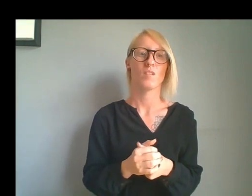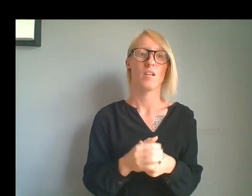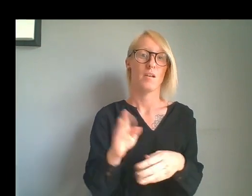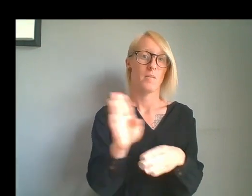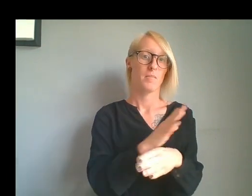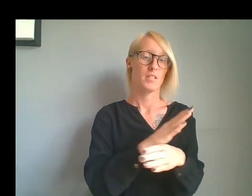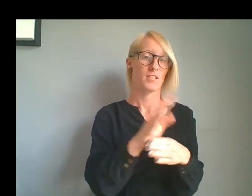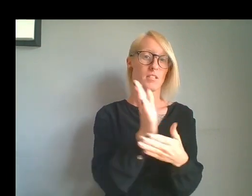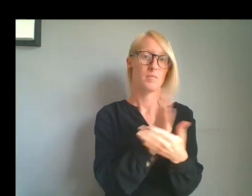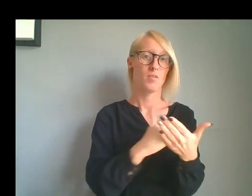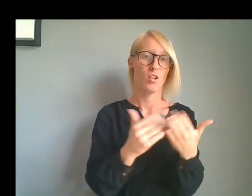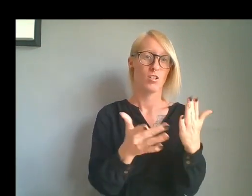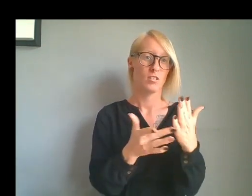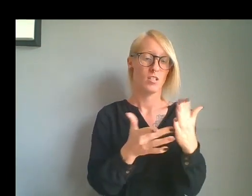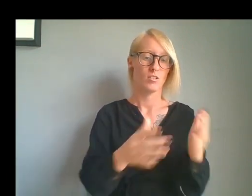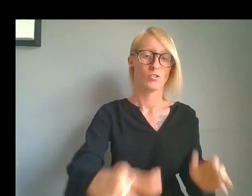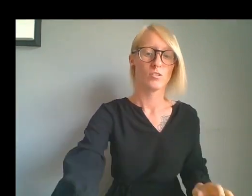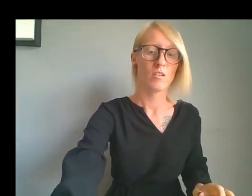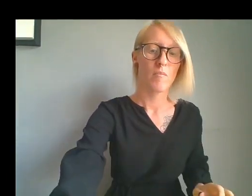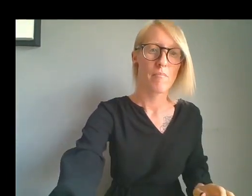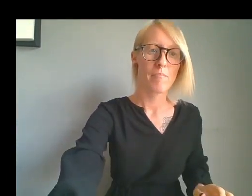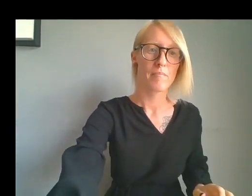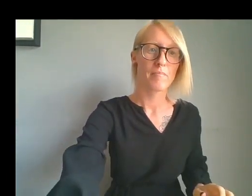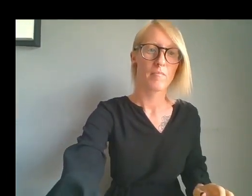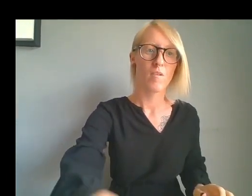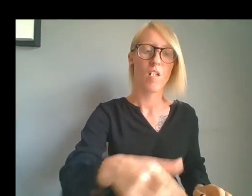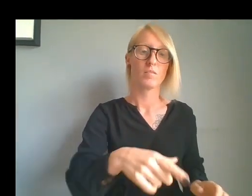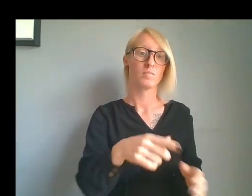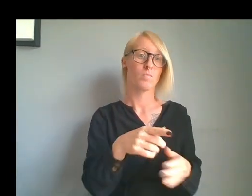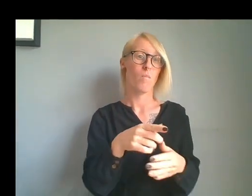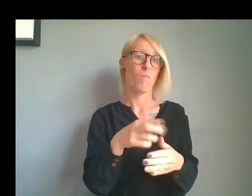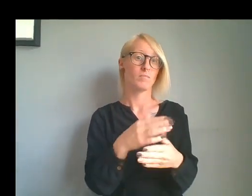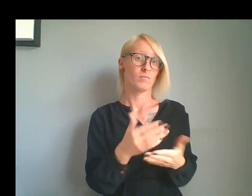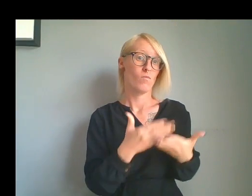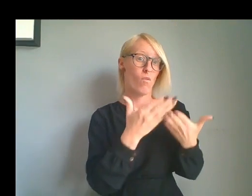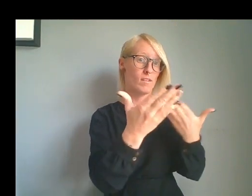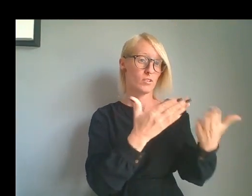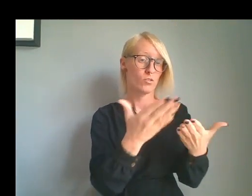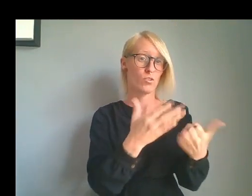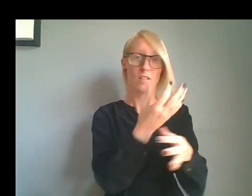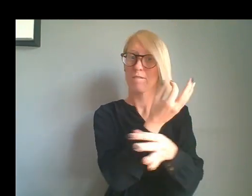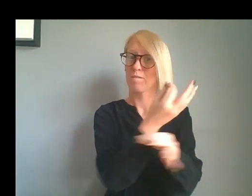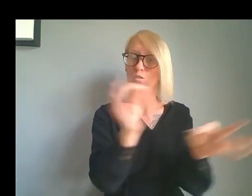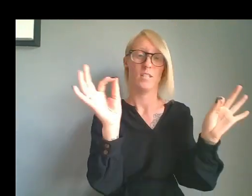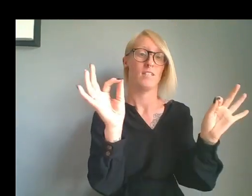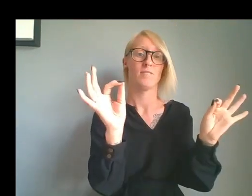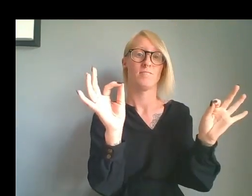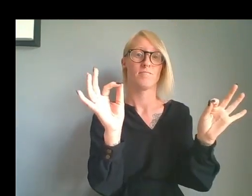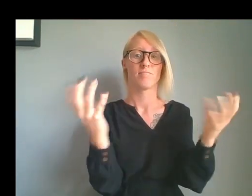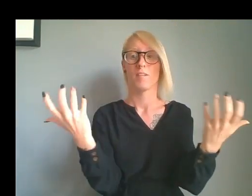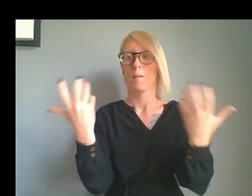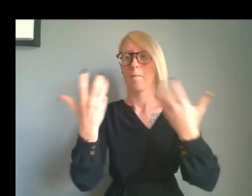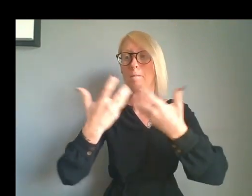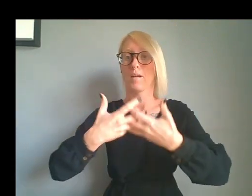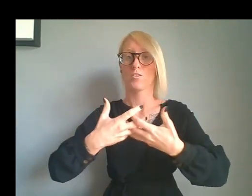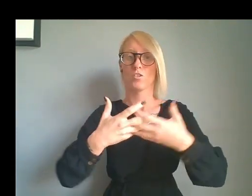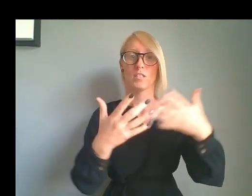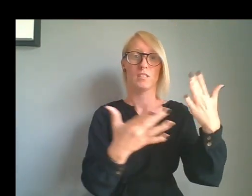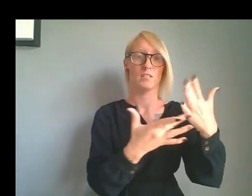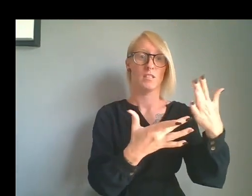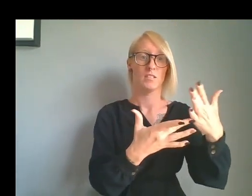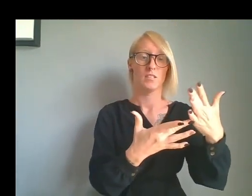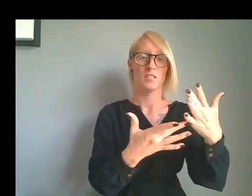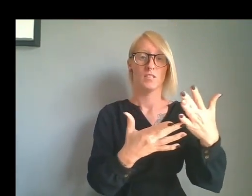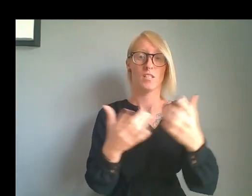Palmetto Technology Hub. And what this resource is, it's something totally free, and it's a way of matching technically